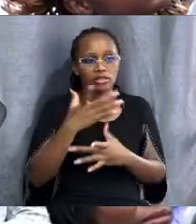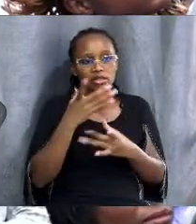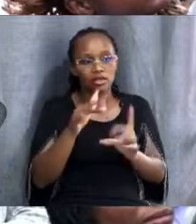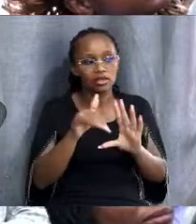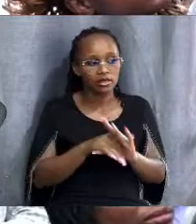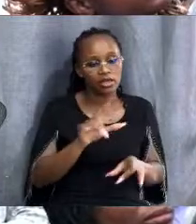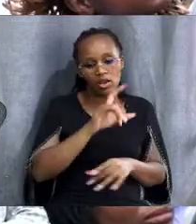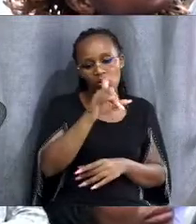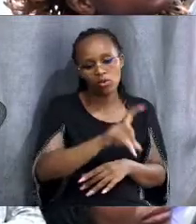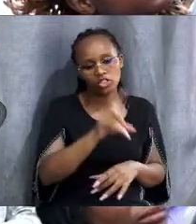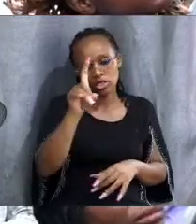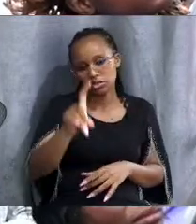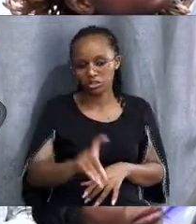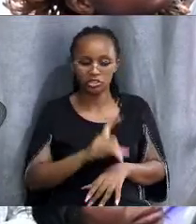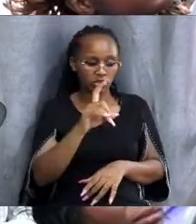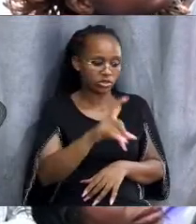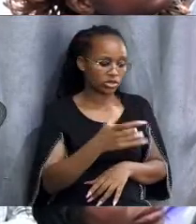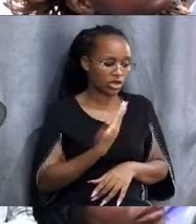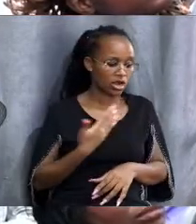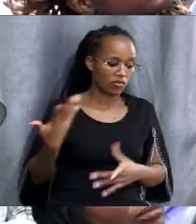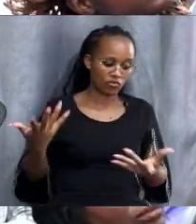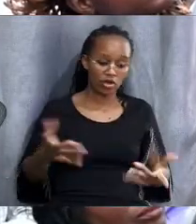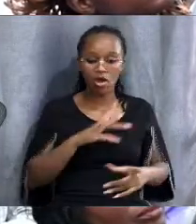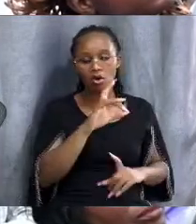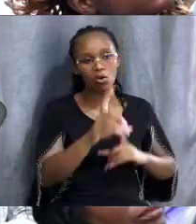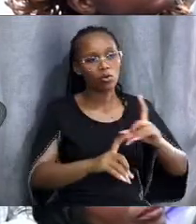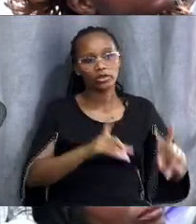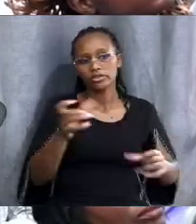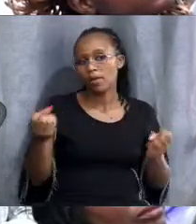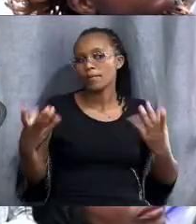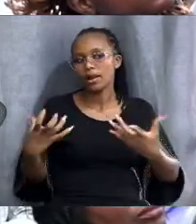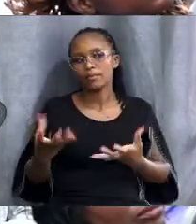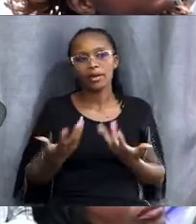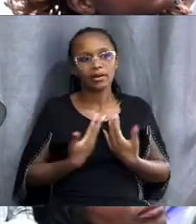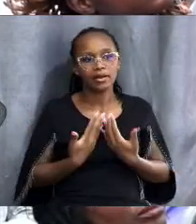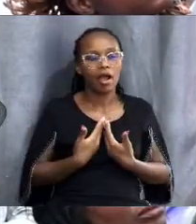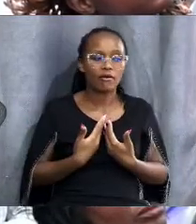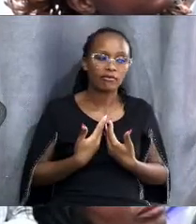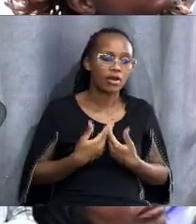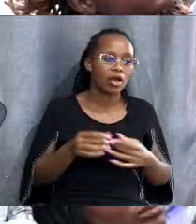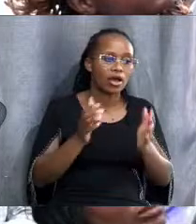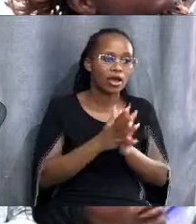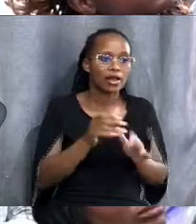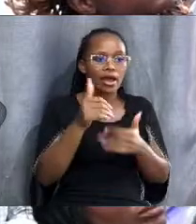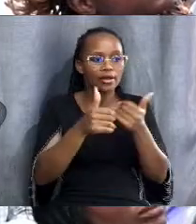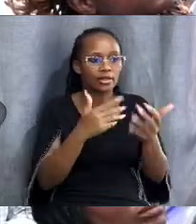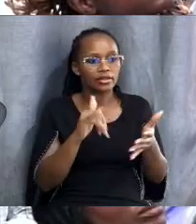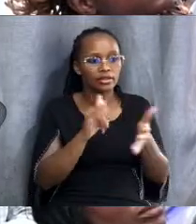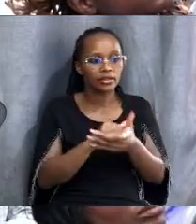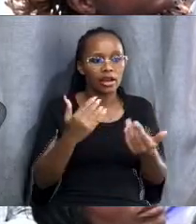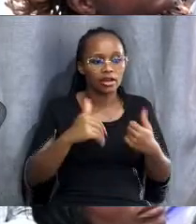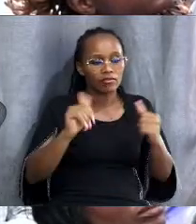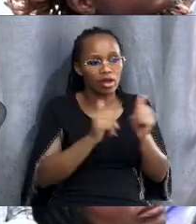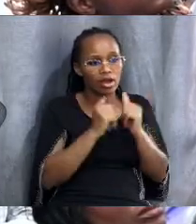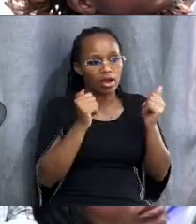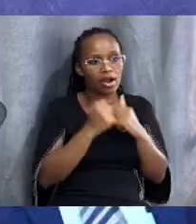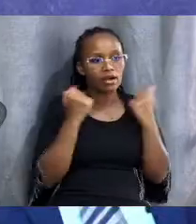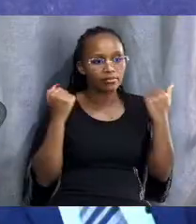in questions. Walikuwa wanauliza maswali mengi sana, na kuna mambo yalikuwa